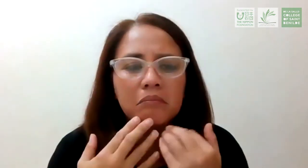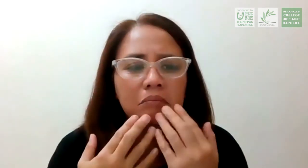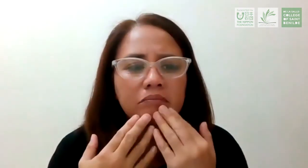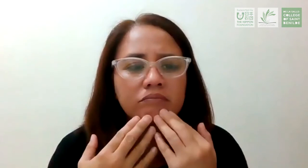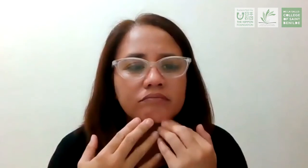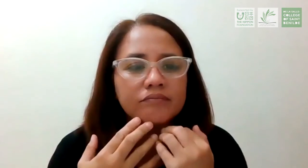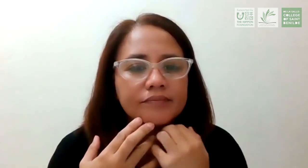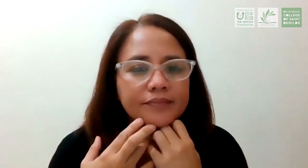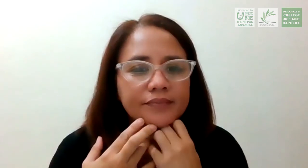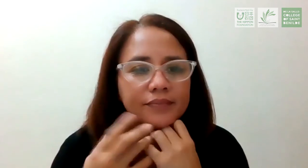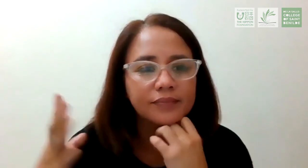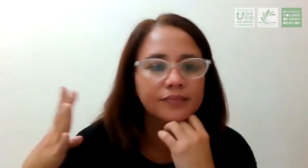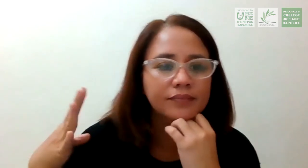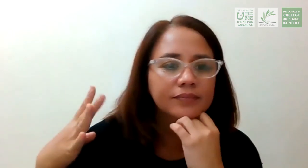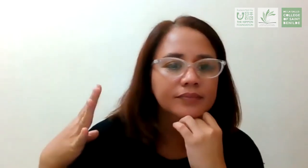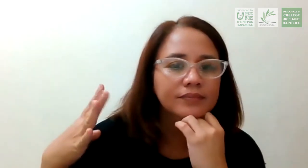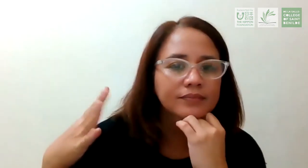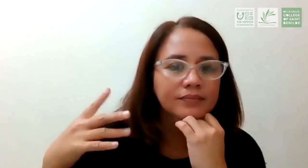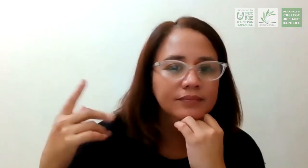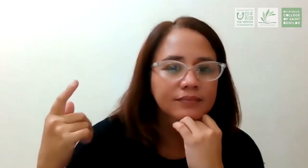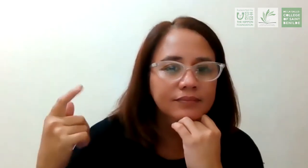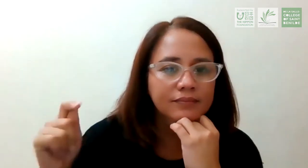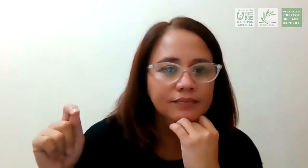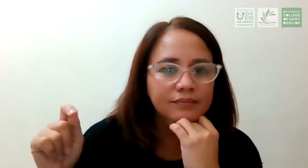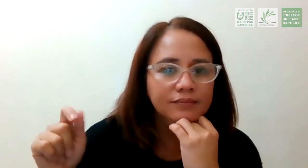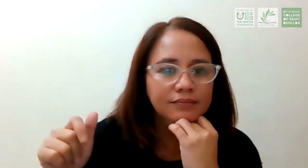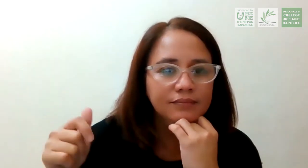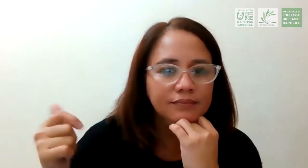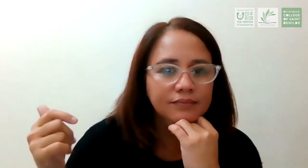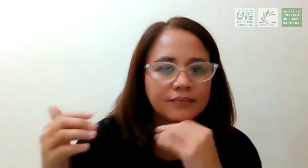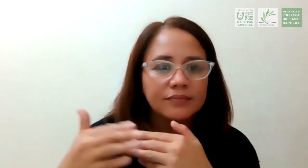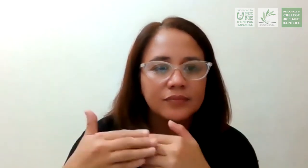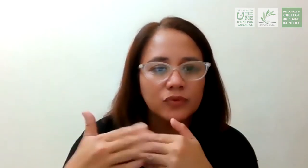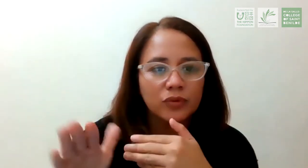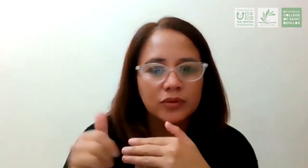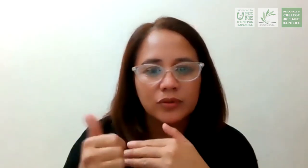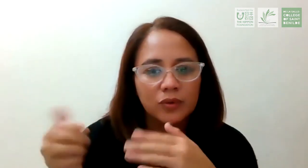Let me try to forward it to another account.